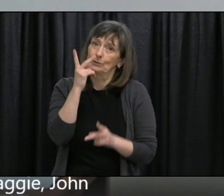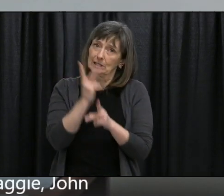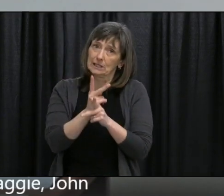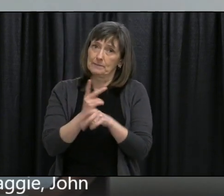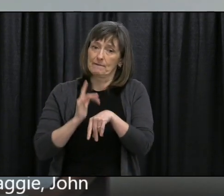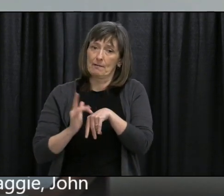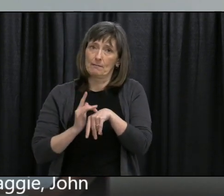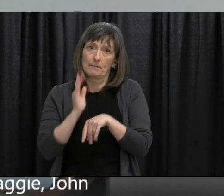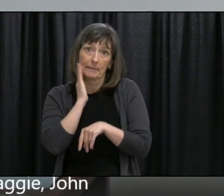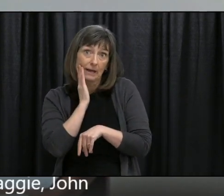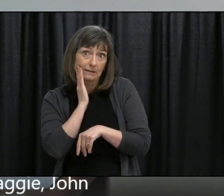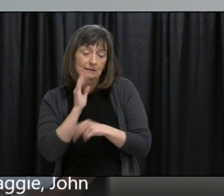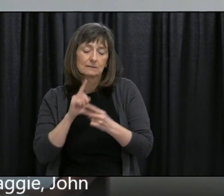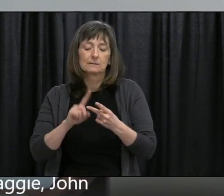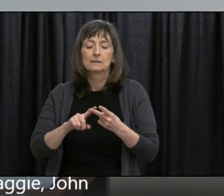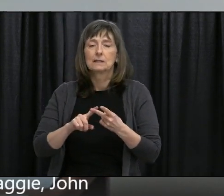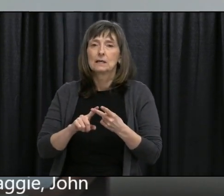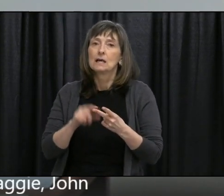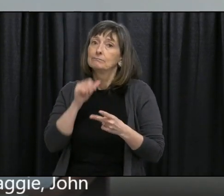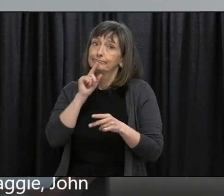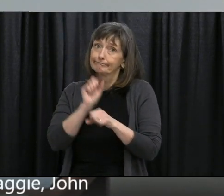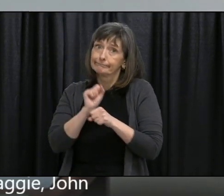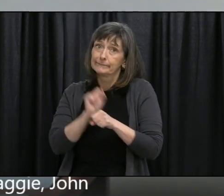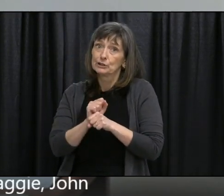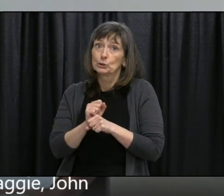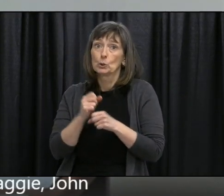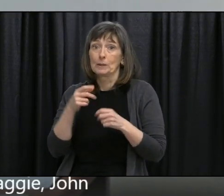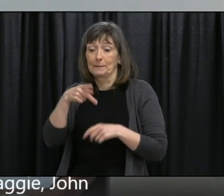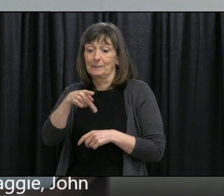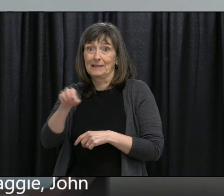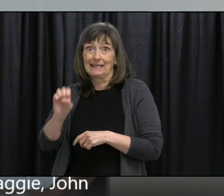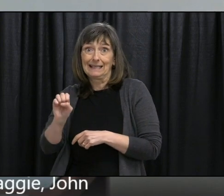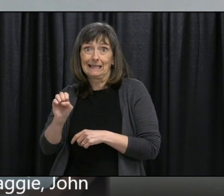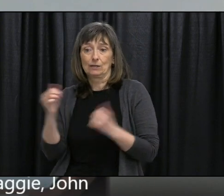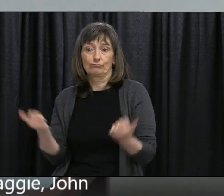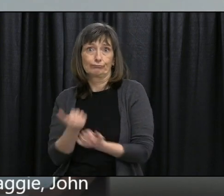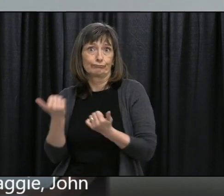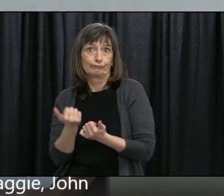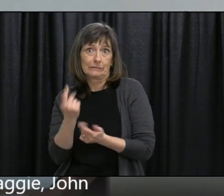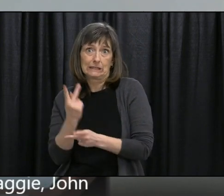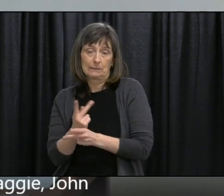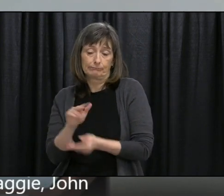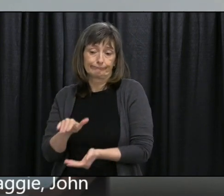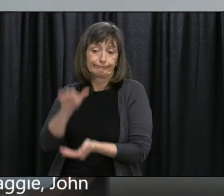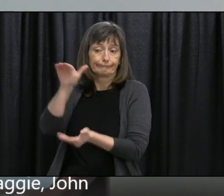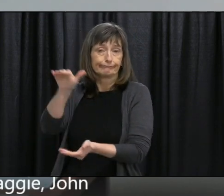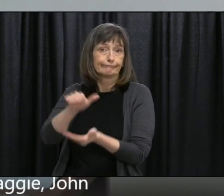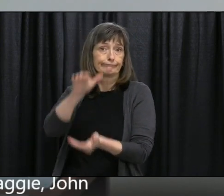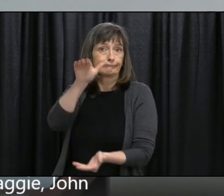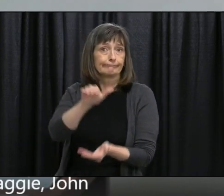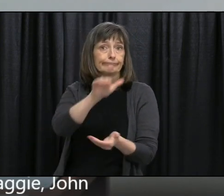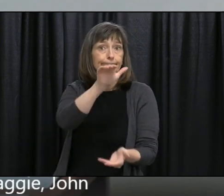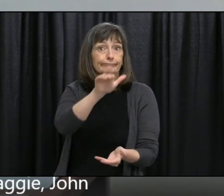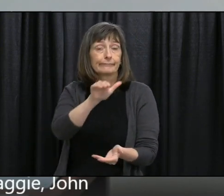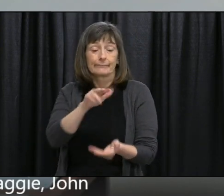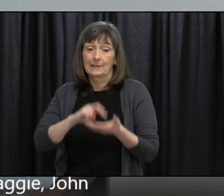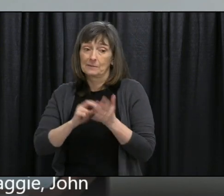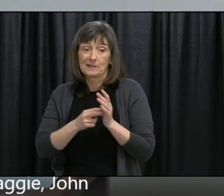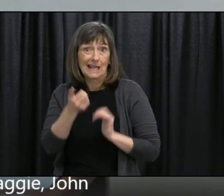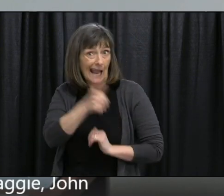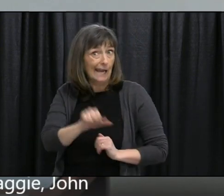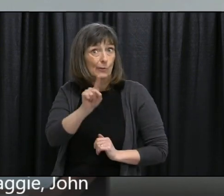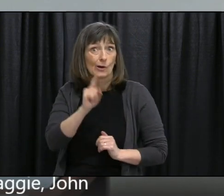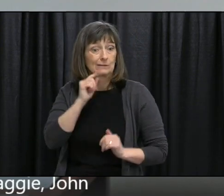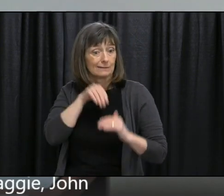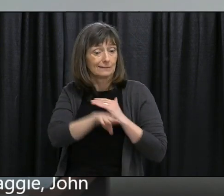sure we don't burn through our PPE. We have to allow for the increased usage that